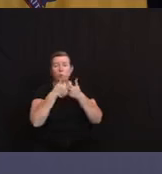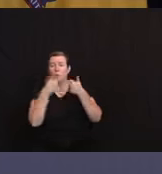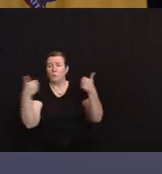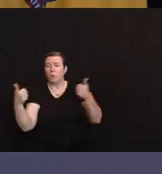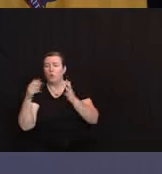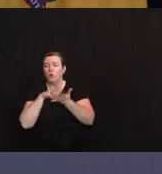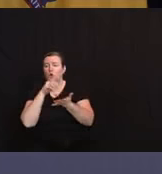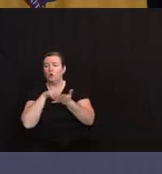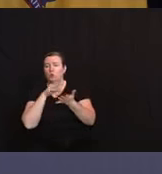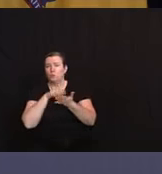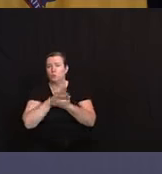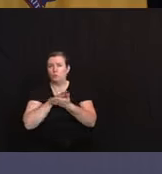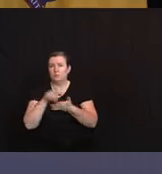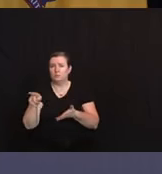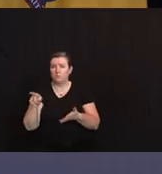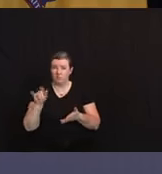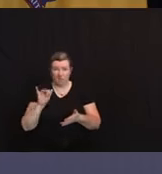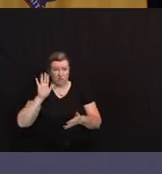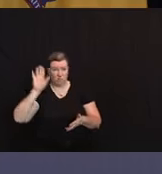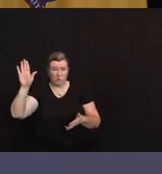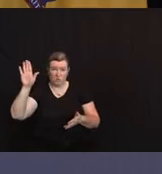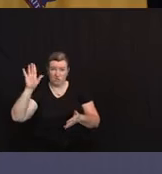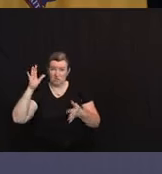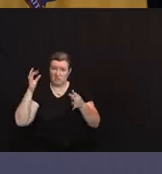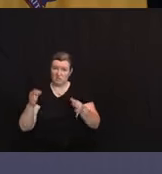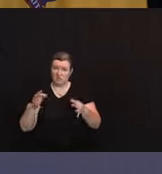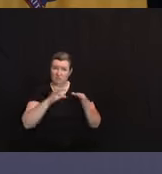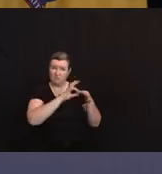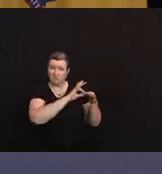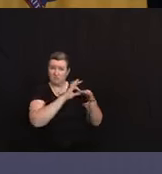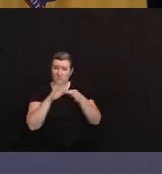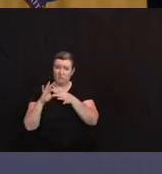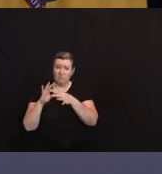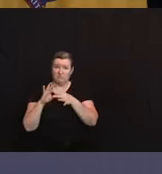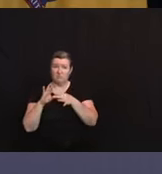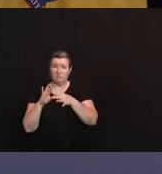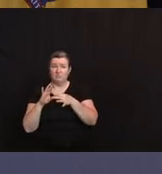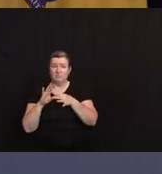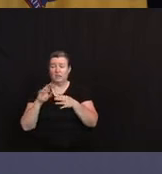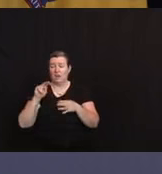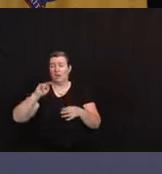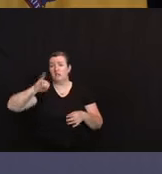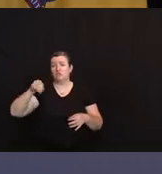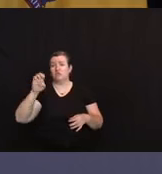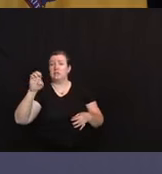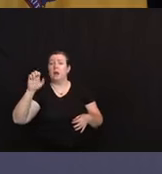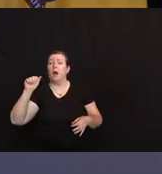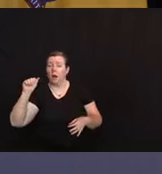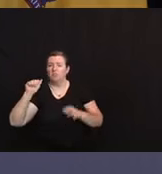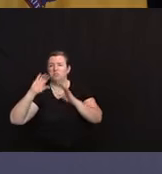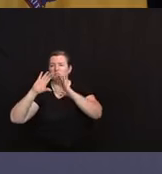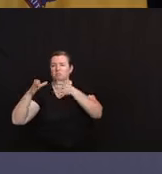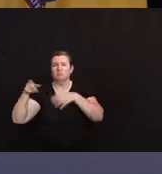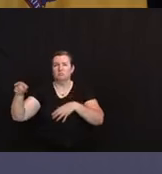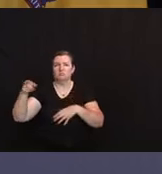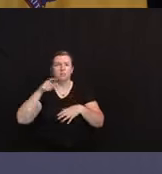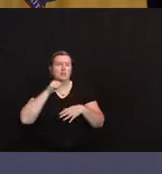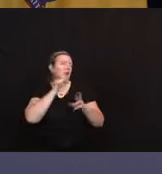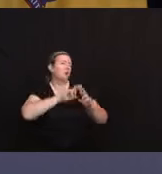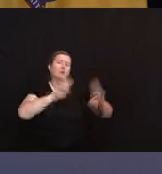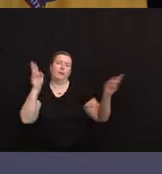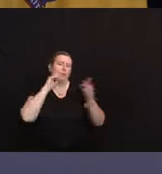the NJEA saying schools won't be ready to open in the fall? And if there's still a supply issue